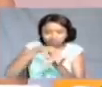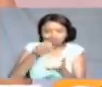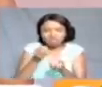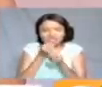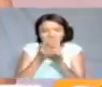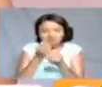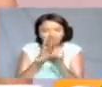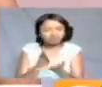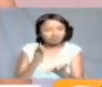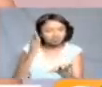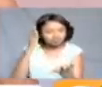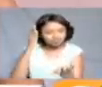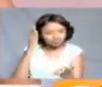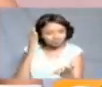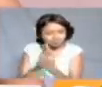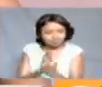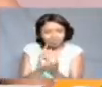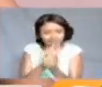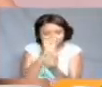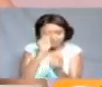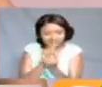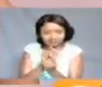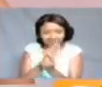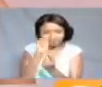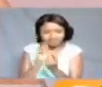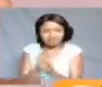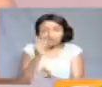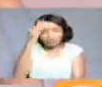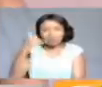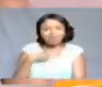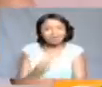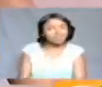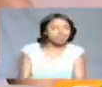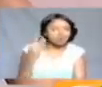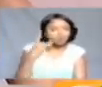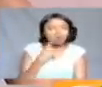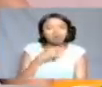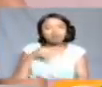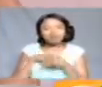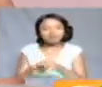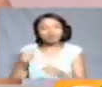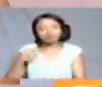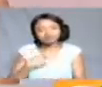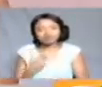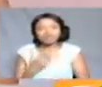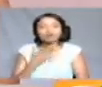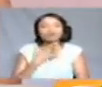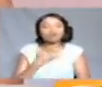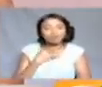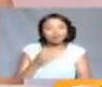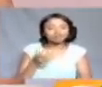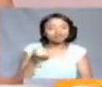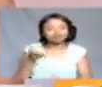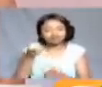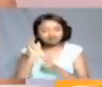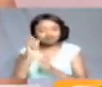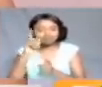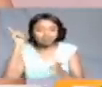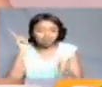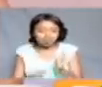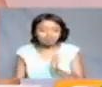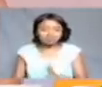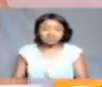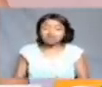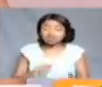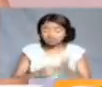kept it really, really kind of specific. I know who follows me, what kind of things that they like to hear. And so I don't think numbers, I actually think numbers is